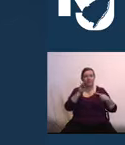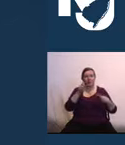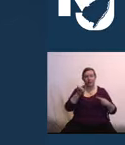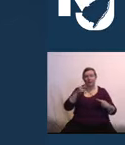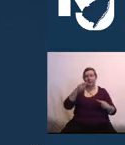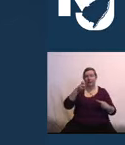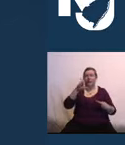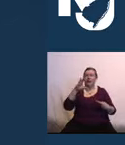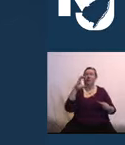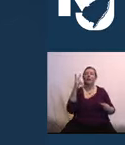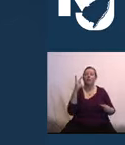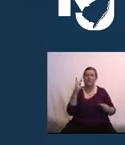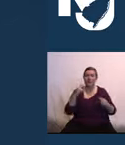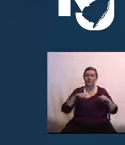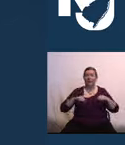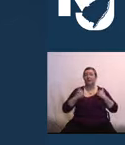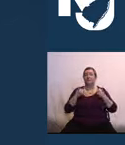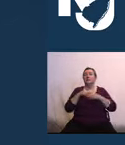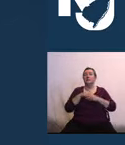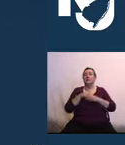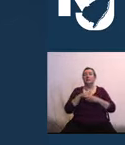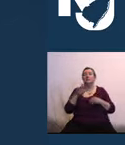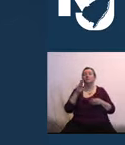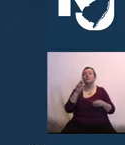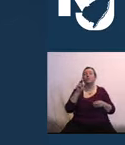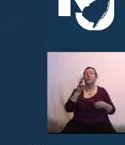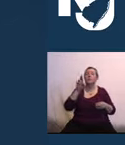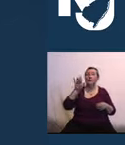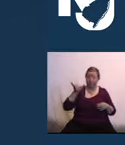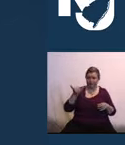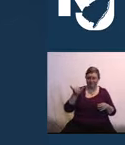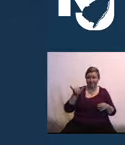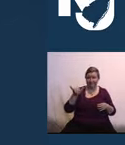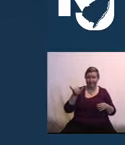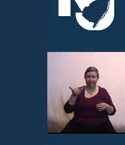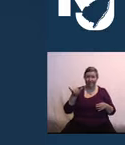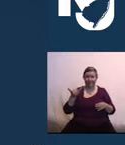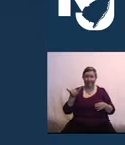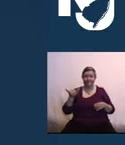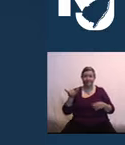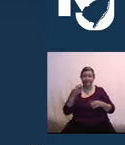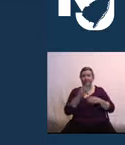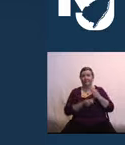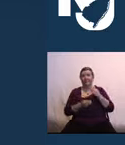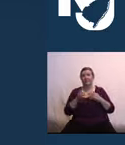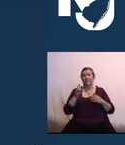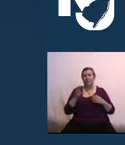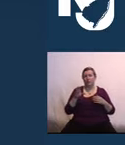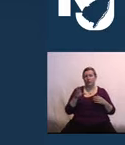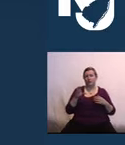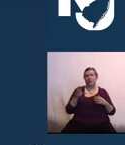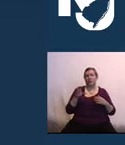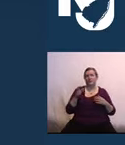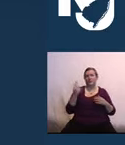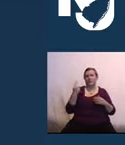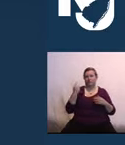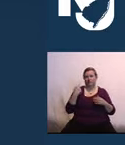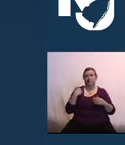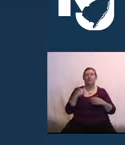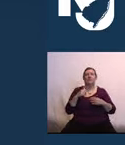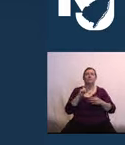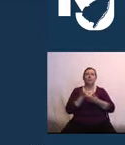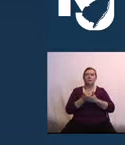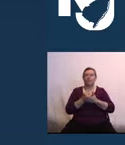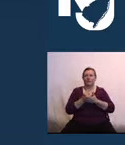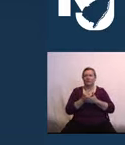lived in Cranberry. He was 64 years old when he passed on December 29th. A graduate of Summit High School and a Phi Beta Kappa